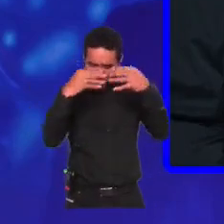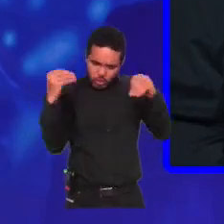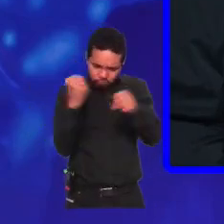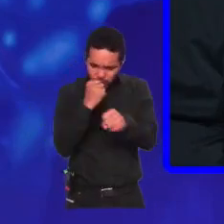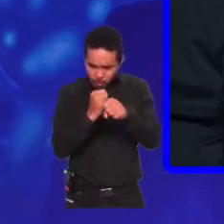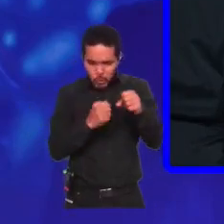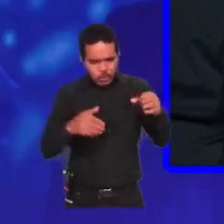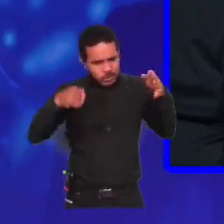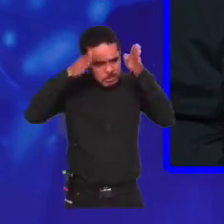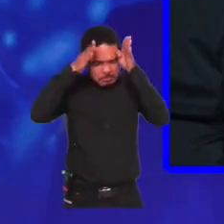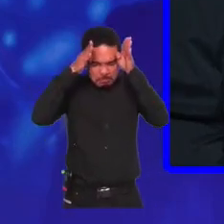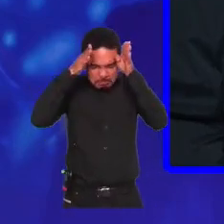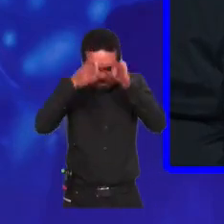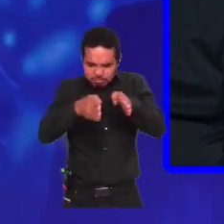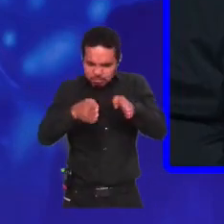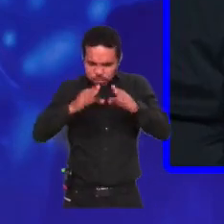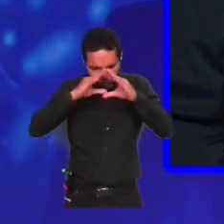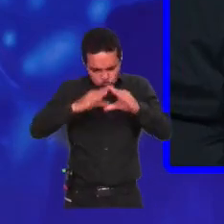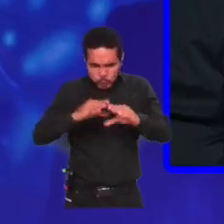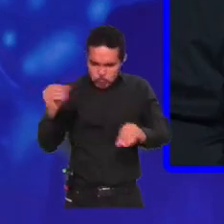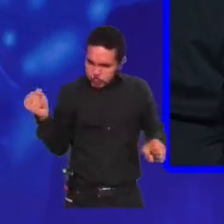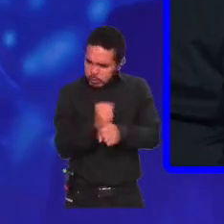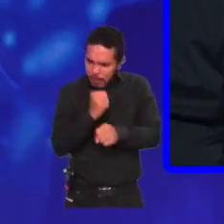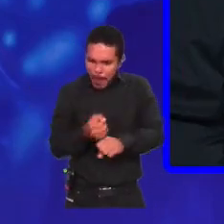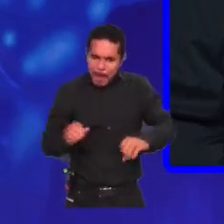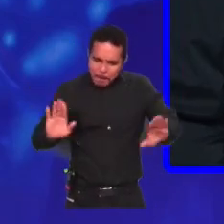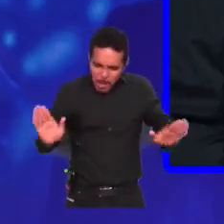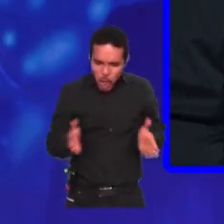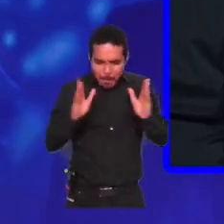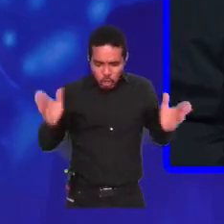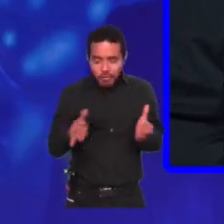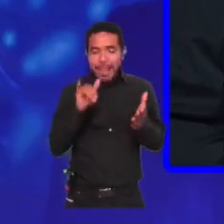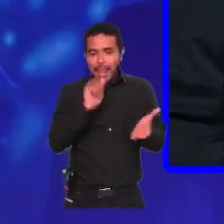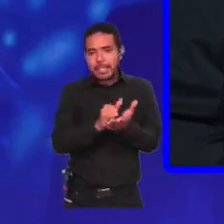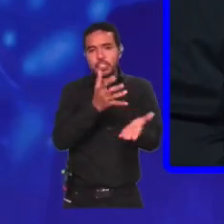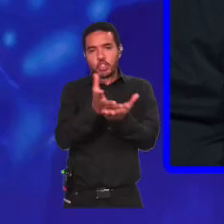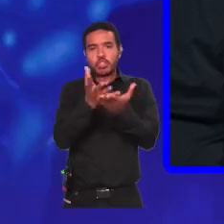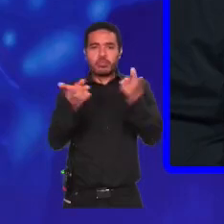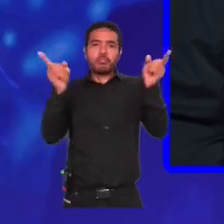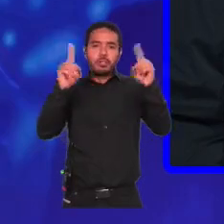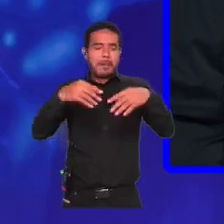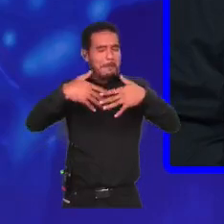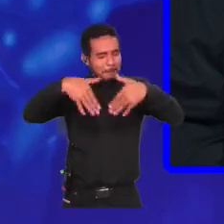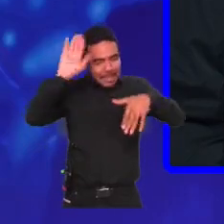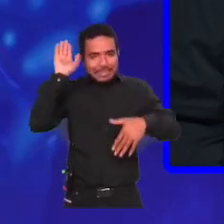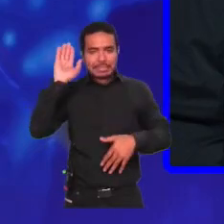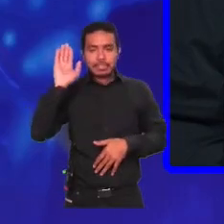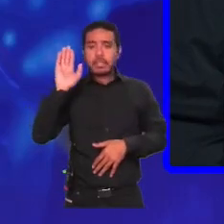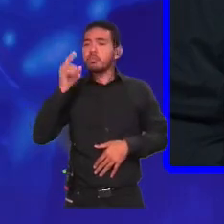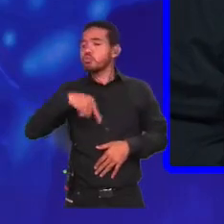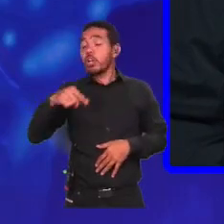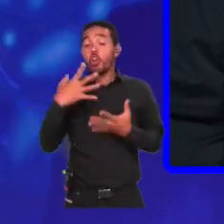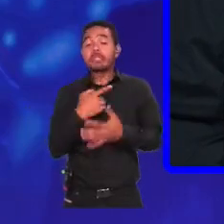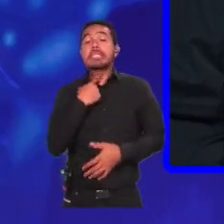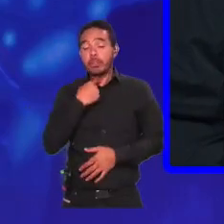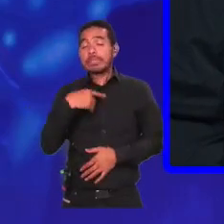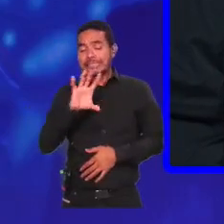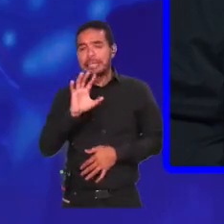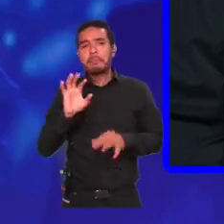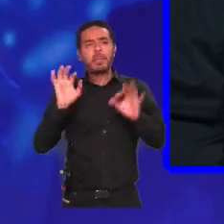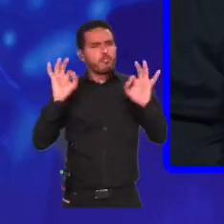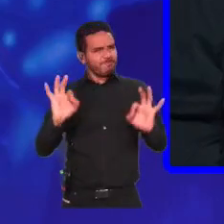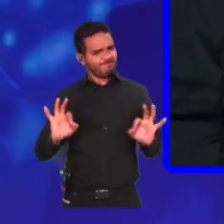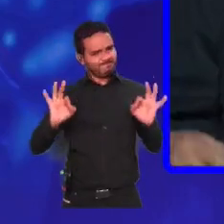better. So that would be my biggest advice, is just do what you like to do and keep pushing to get better and better and